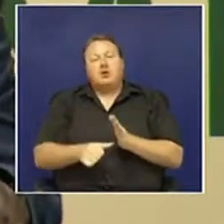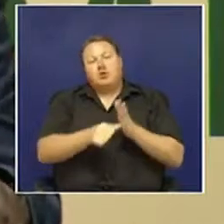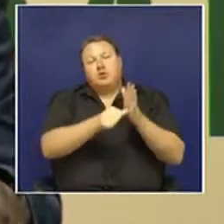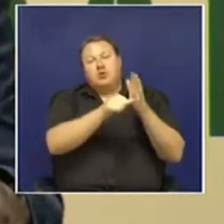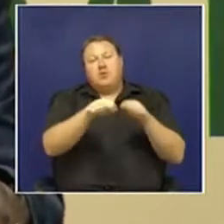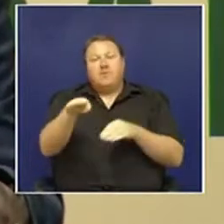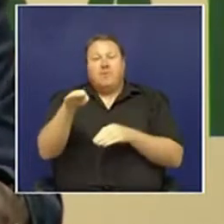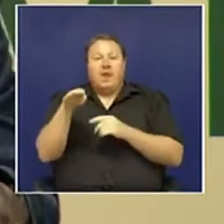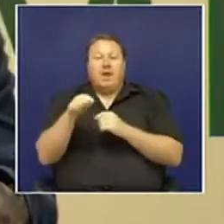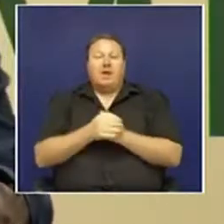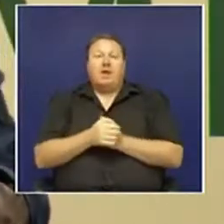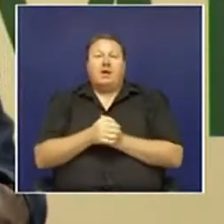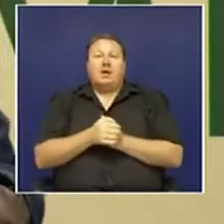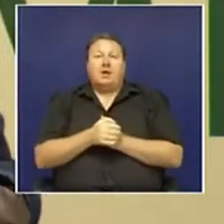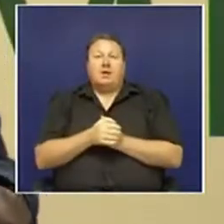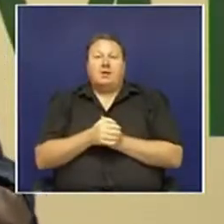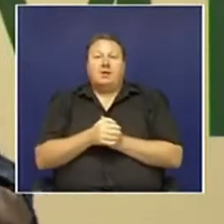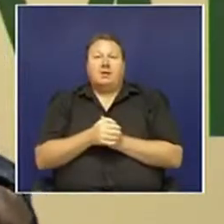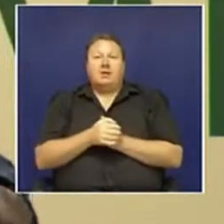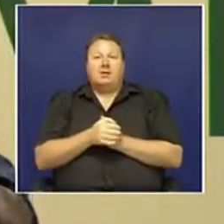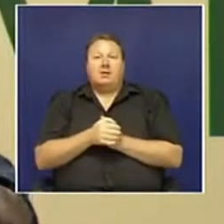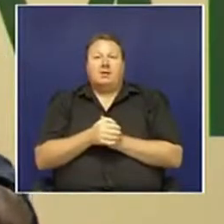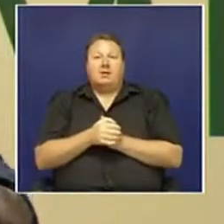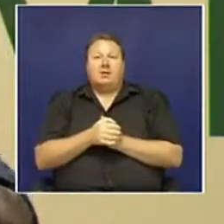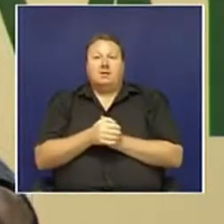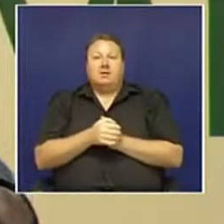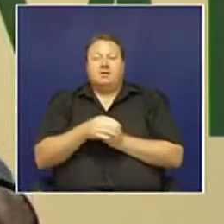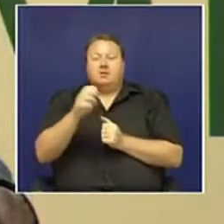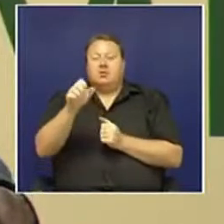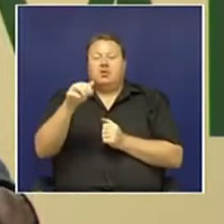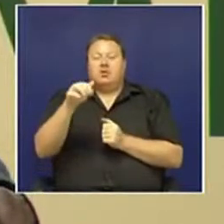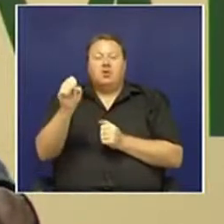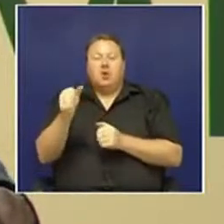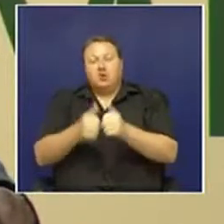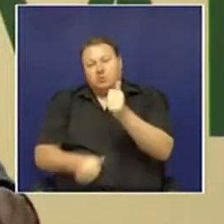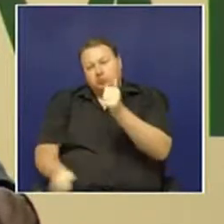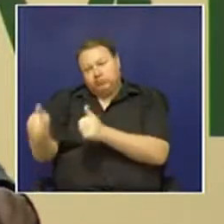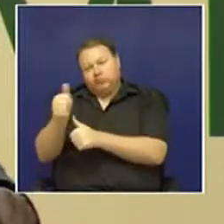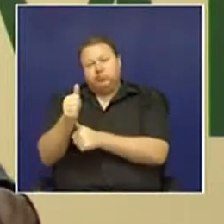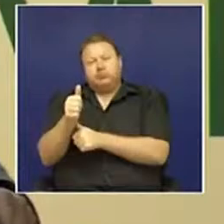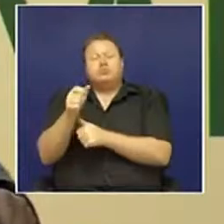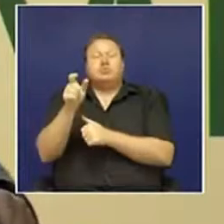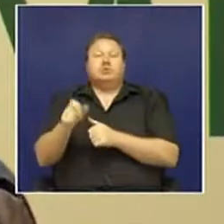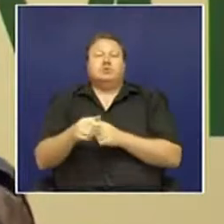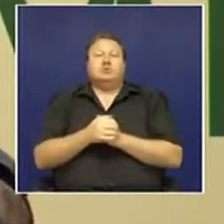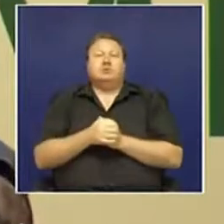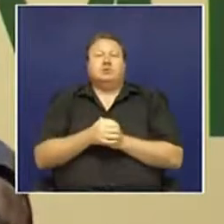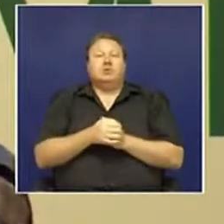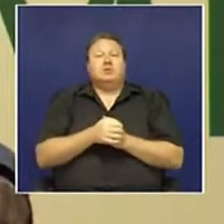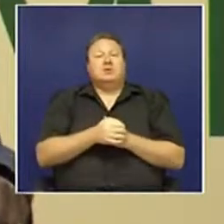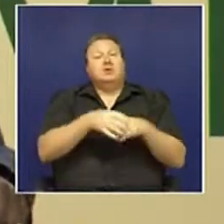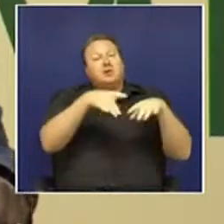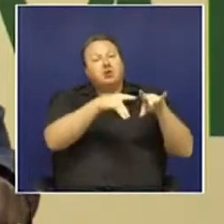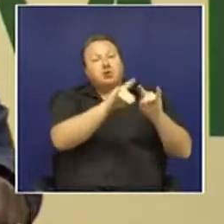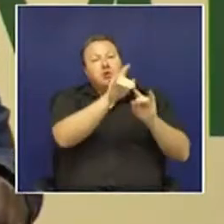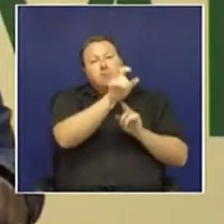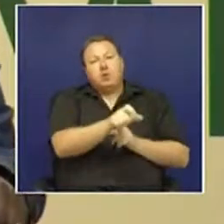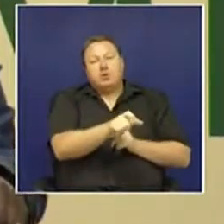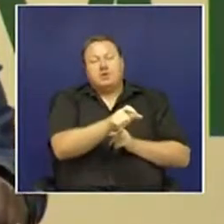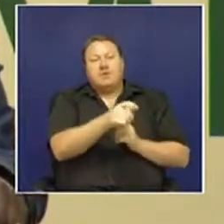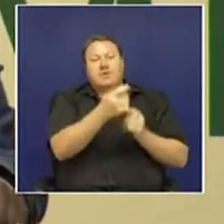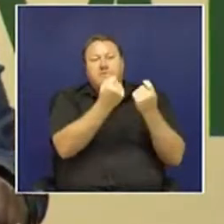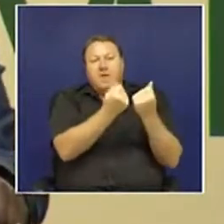Kganyago, Commissioner of the South African Revenue Service, Edward Kisbert, Chairperson of the Financial and